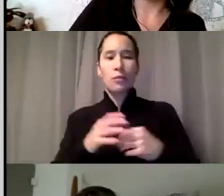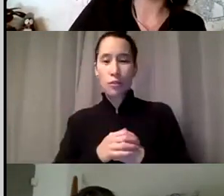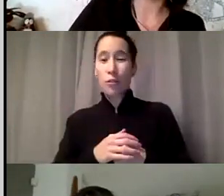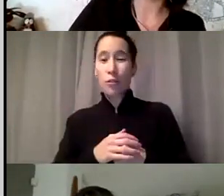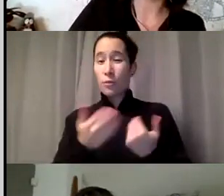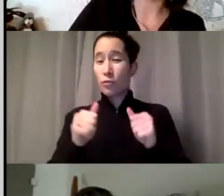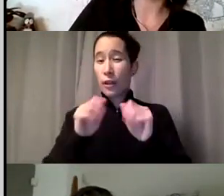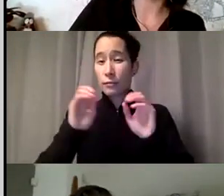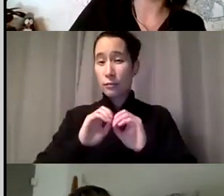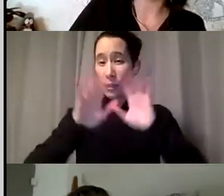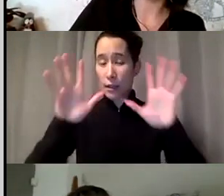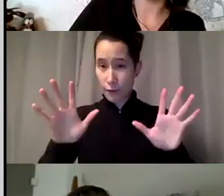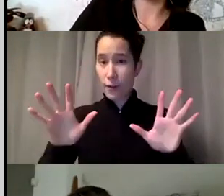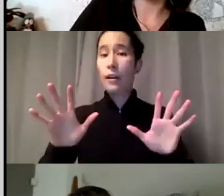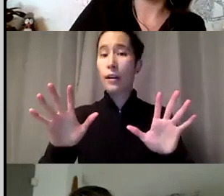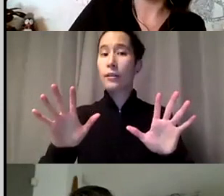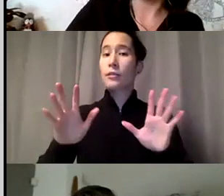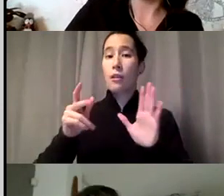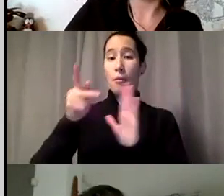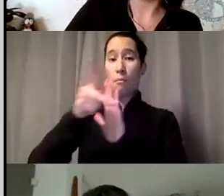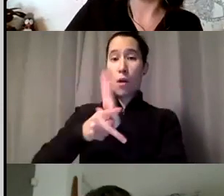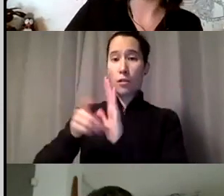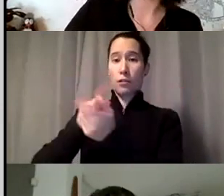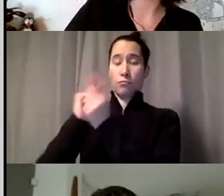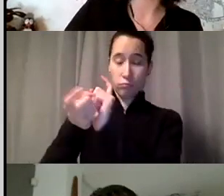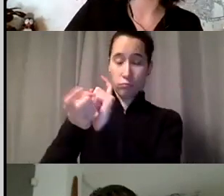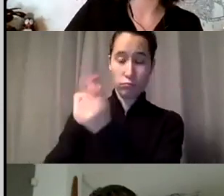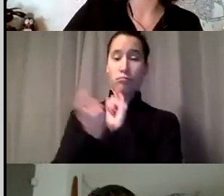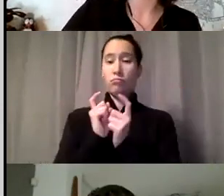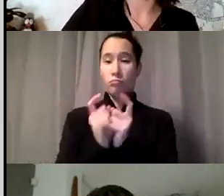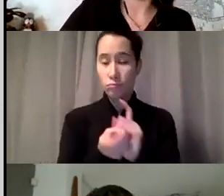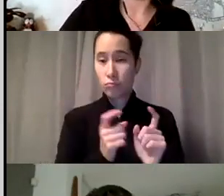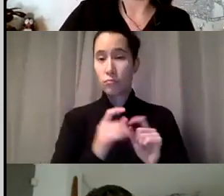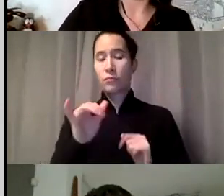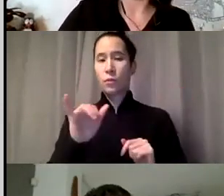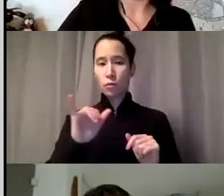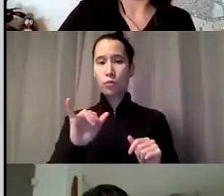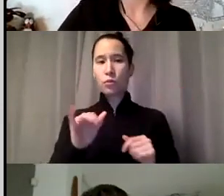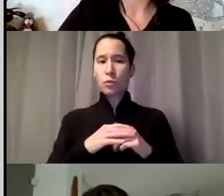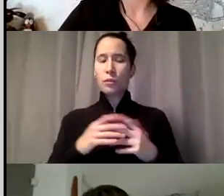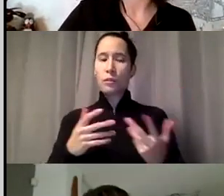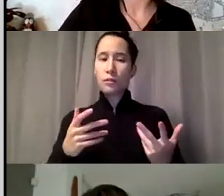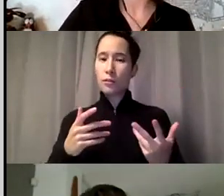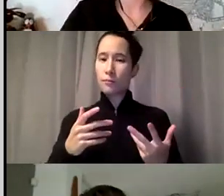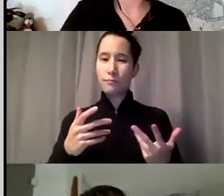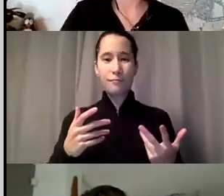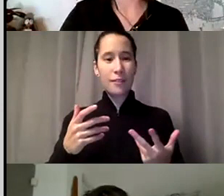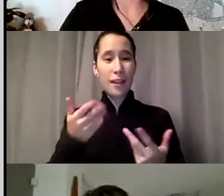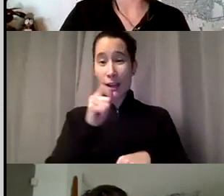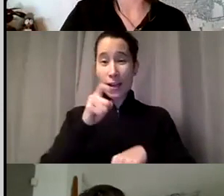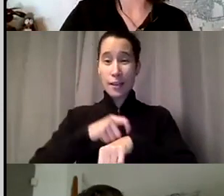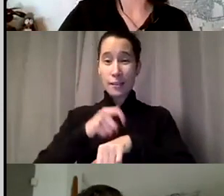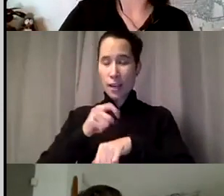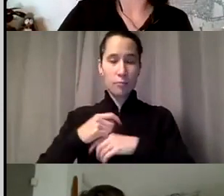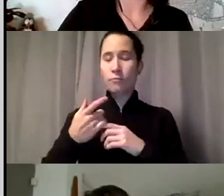heard is that the policy whiplash of our sector. We need to be, every time that there's one word that has changed on